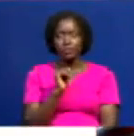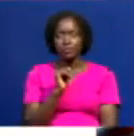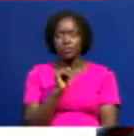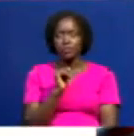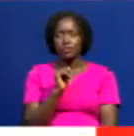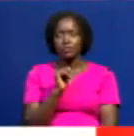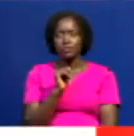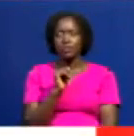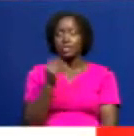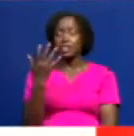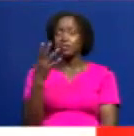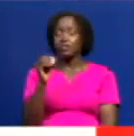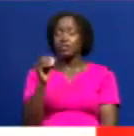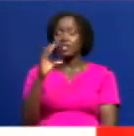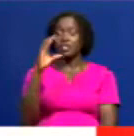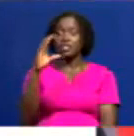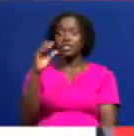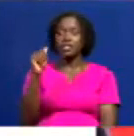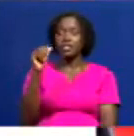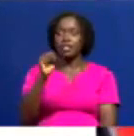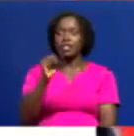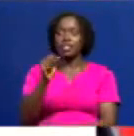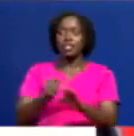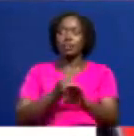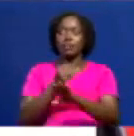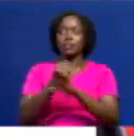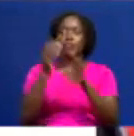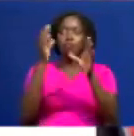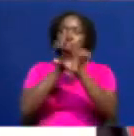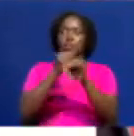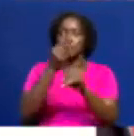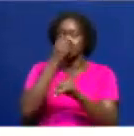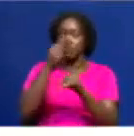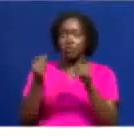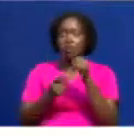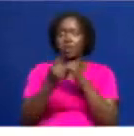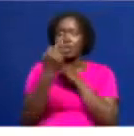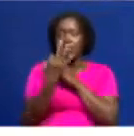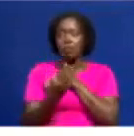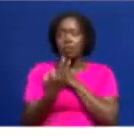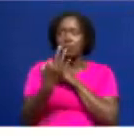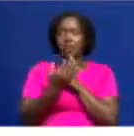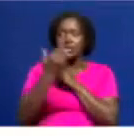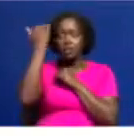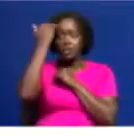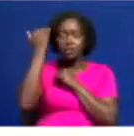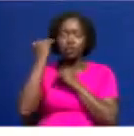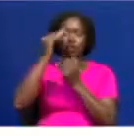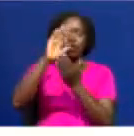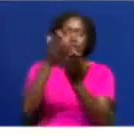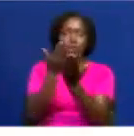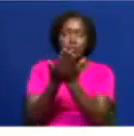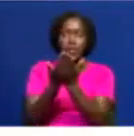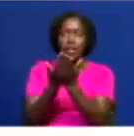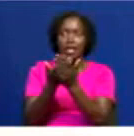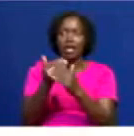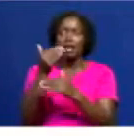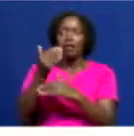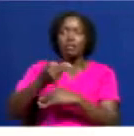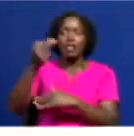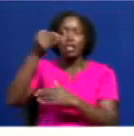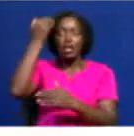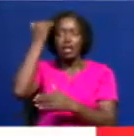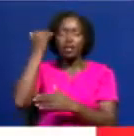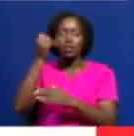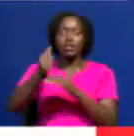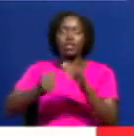The fate of the 50 CSs appointed by President William Ruto in March lies with the Court of Appeal after the High Court ruled the